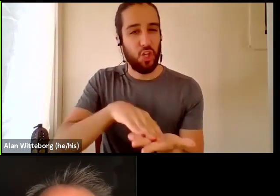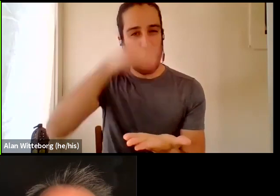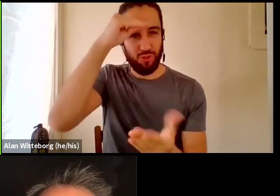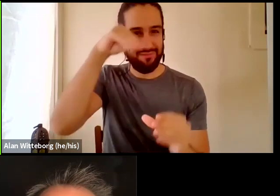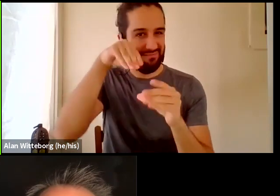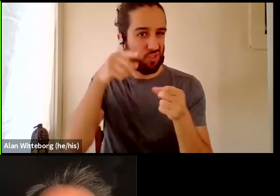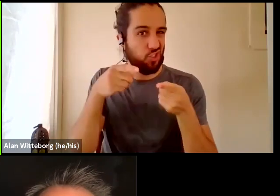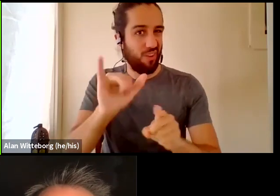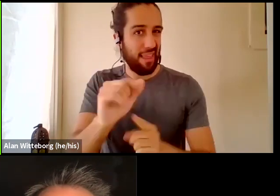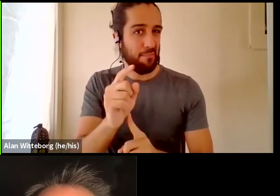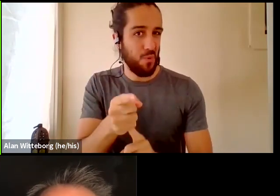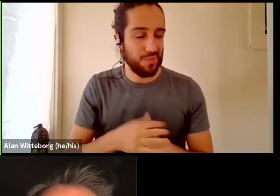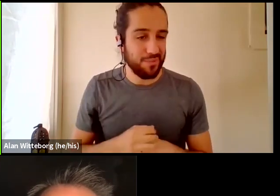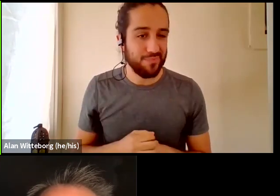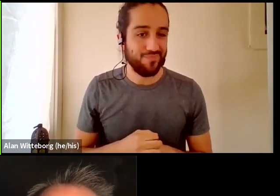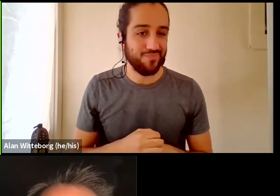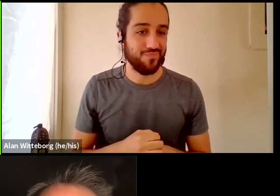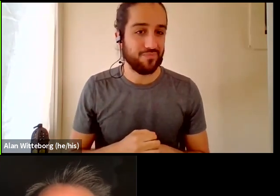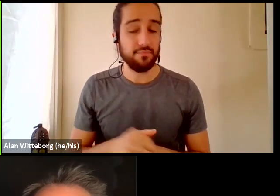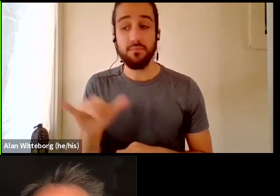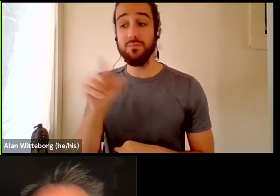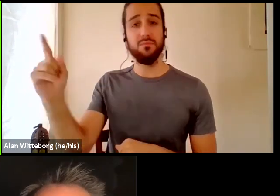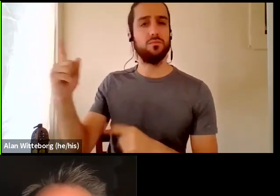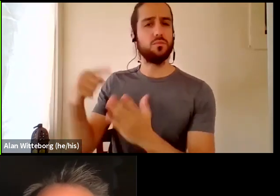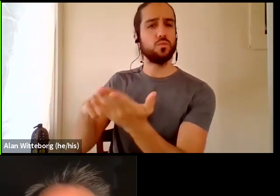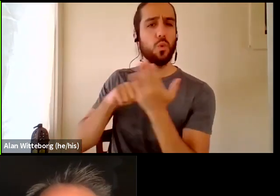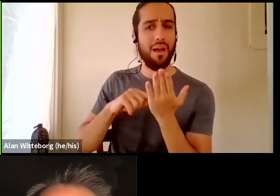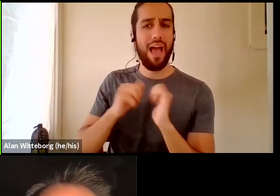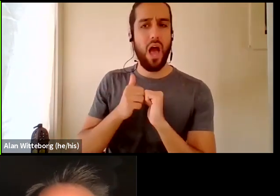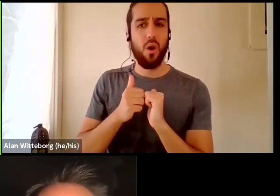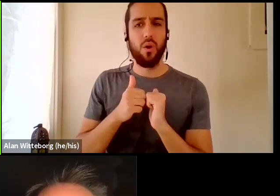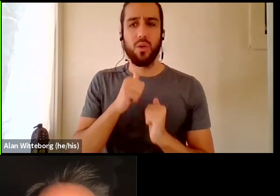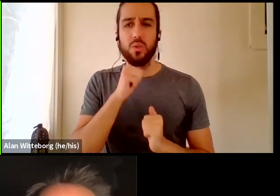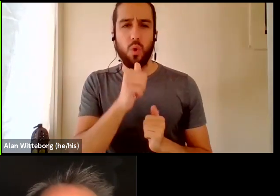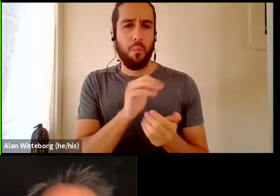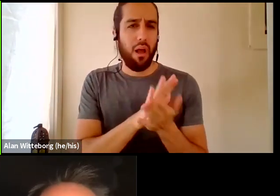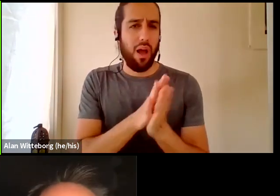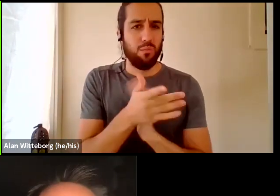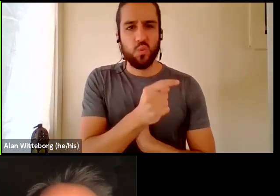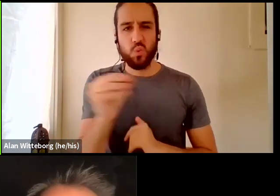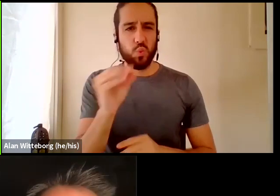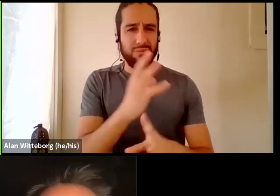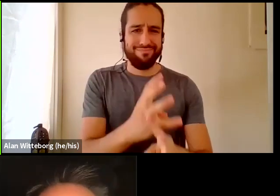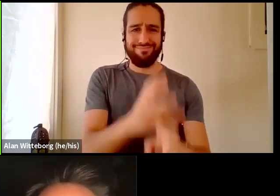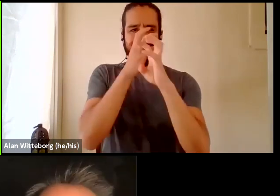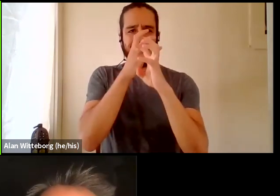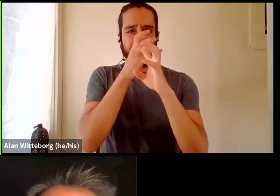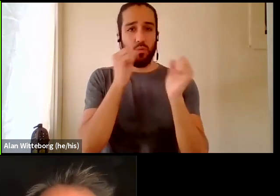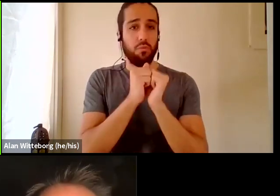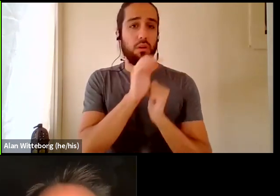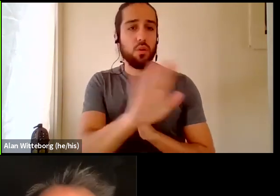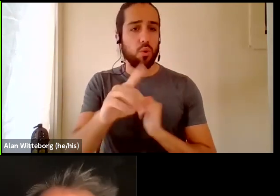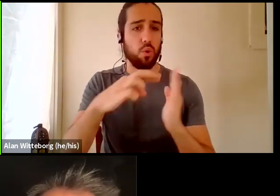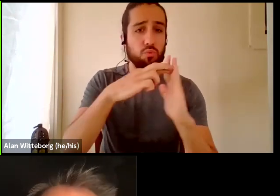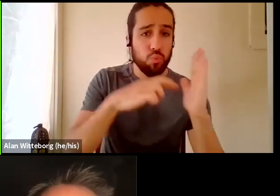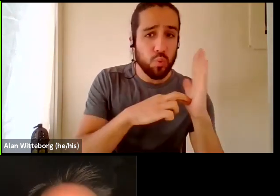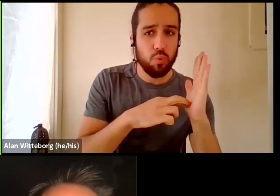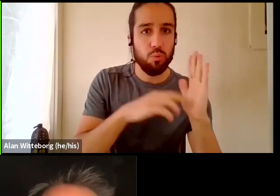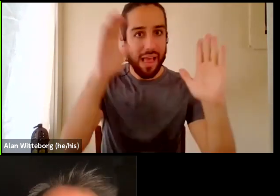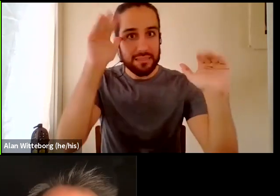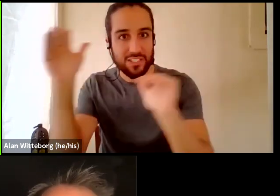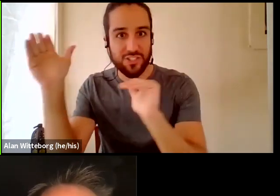me how not to be so rigid with your rules or your expectations. Like whoever shows up